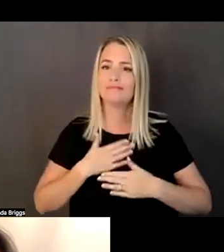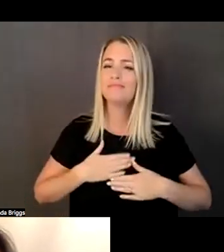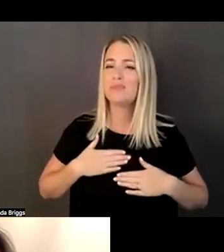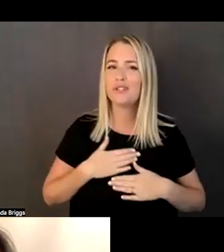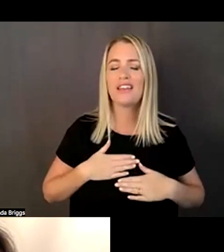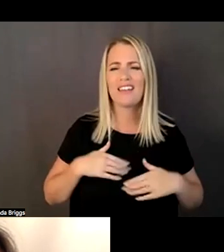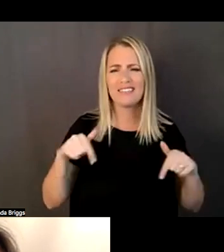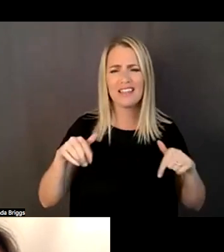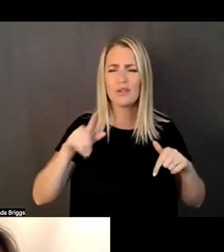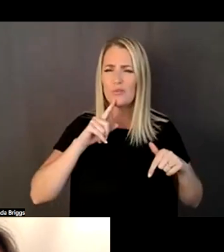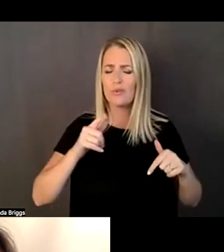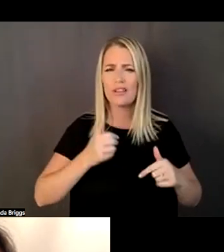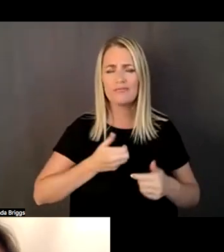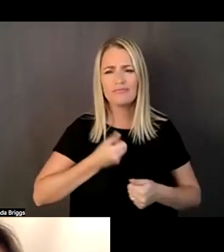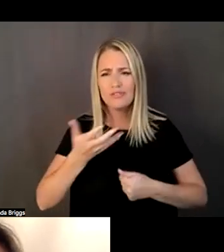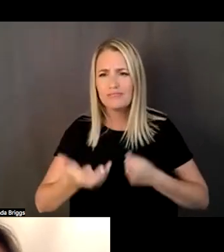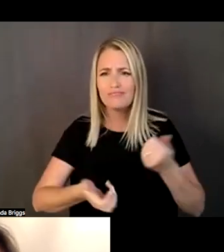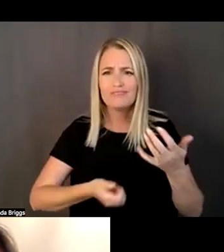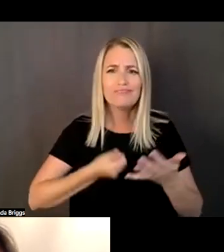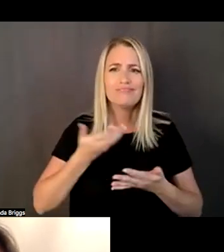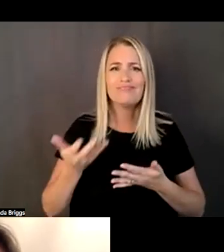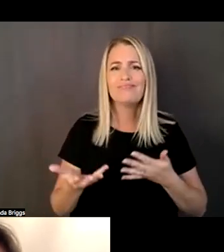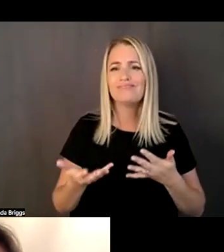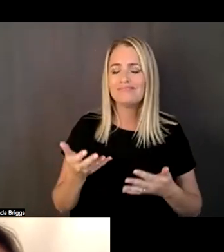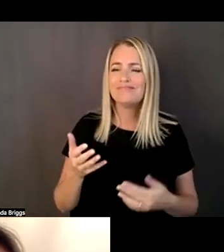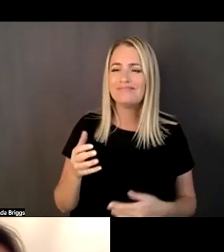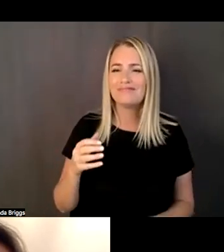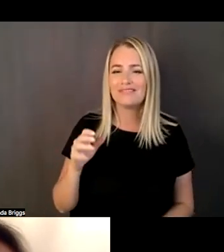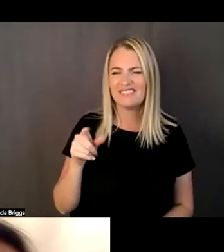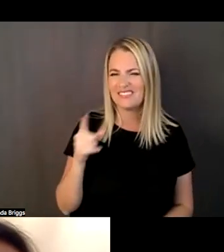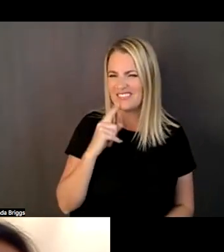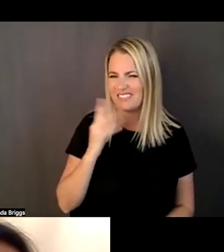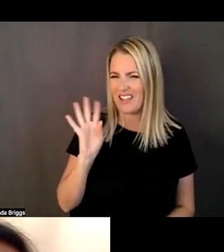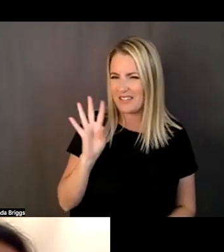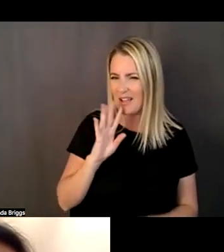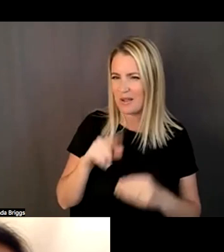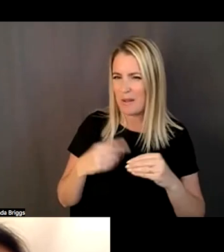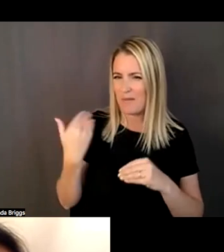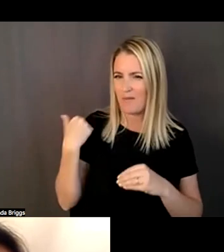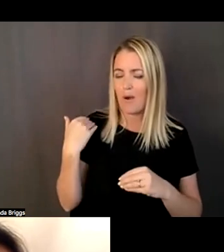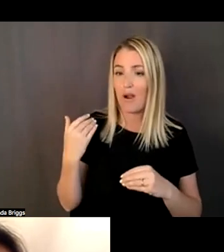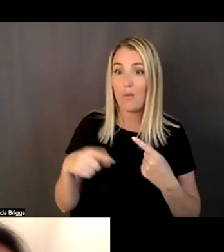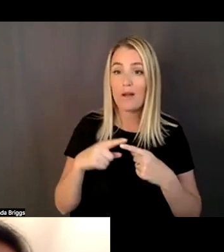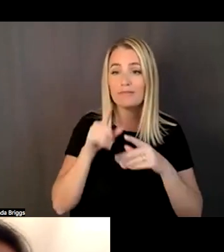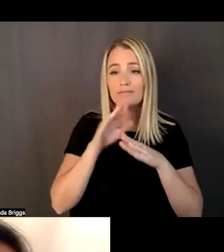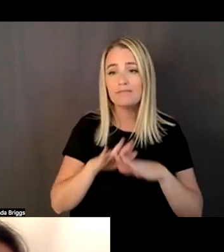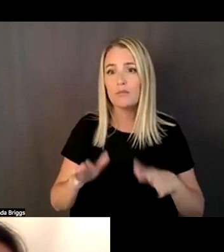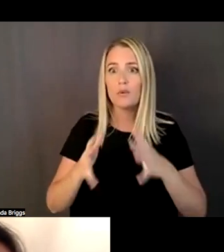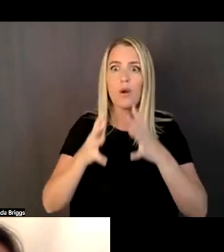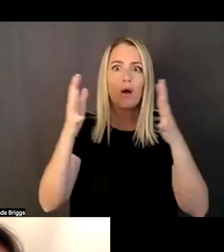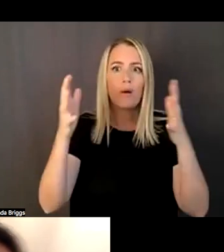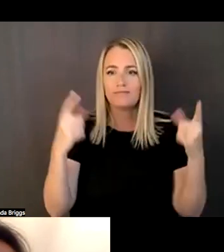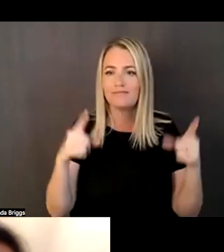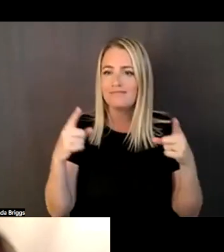spaciousness today and the sharing that Mira named in the chat earlier. Like there was so much going on in those silences, so much being held and cared